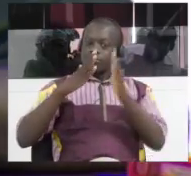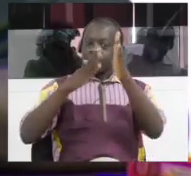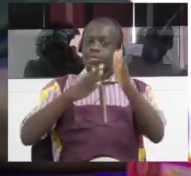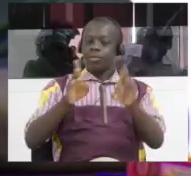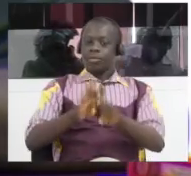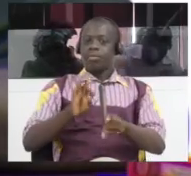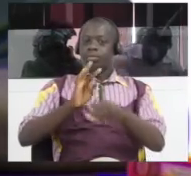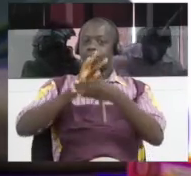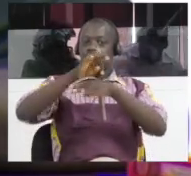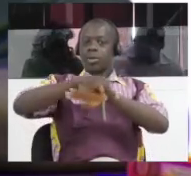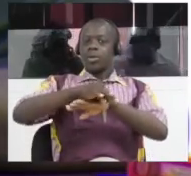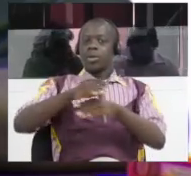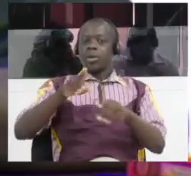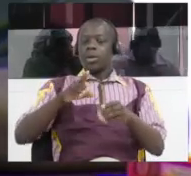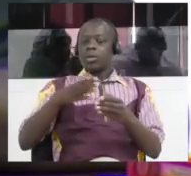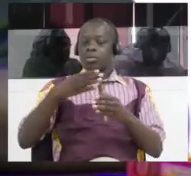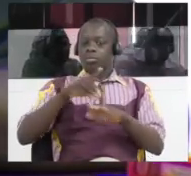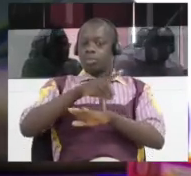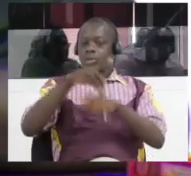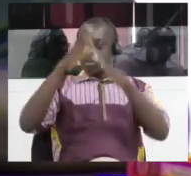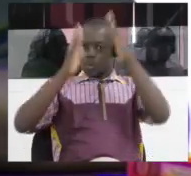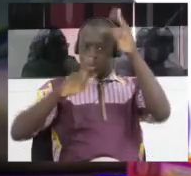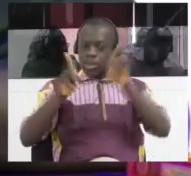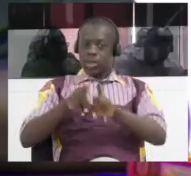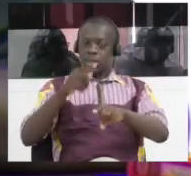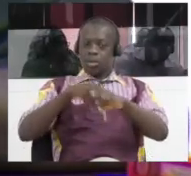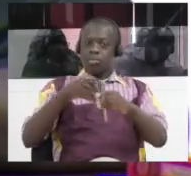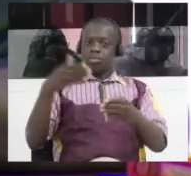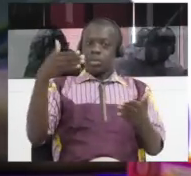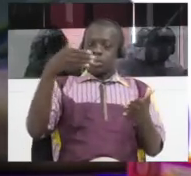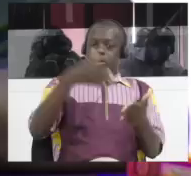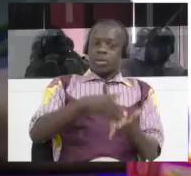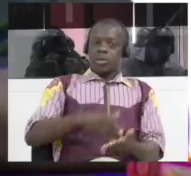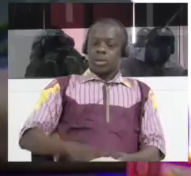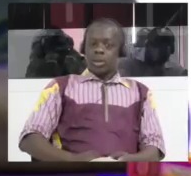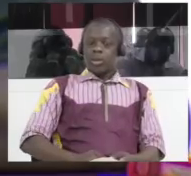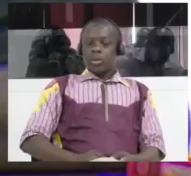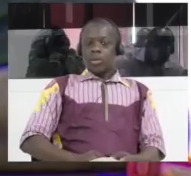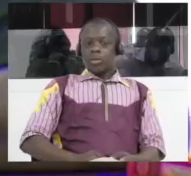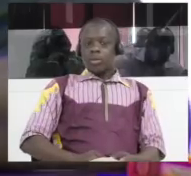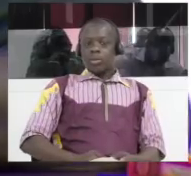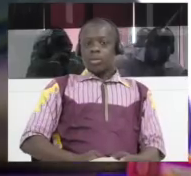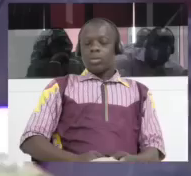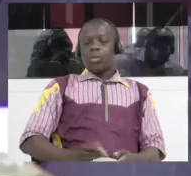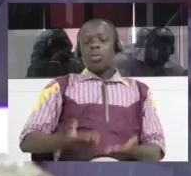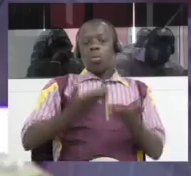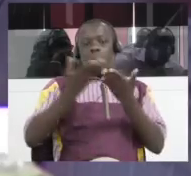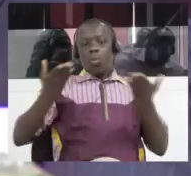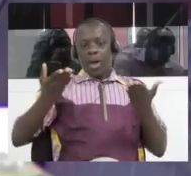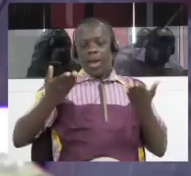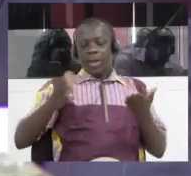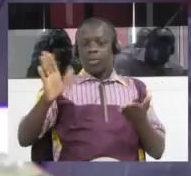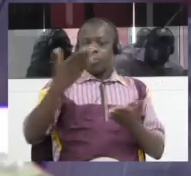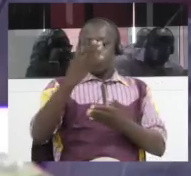Yes, we headed to Fajara Barracks. By the time we reached the gate of Fajara Barracks... Why Fajara